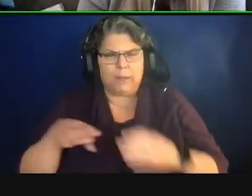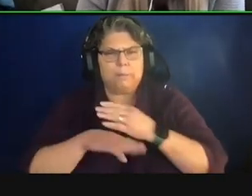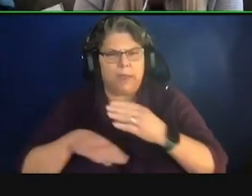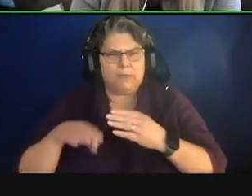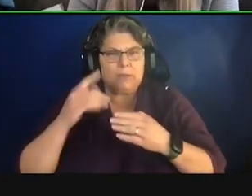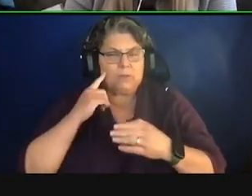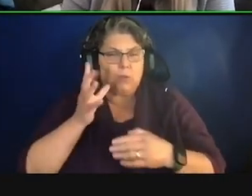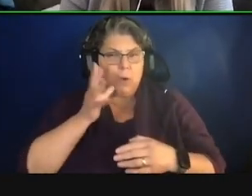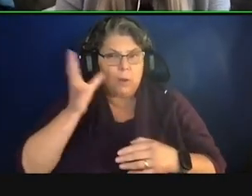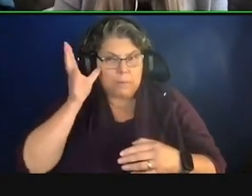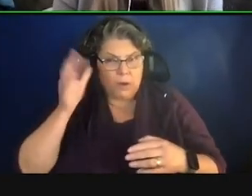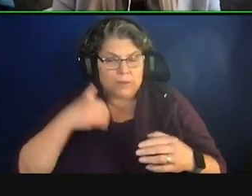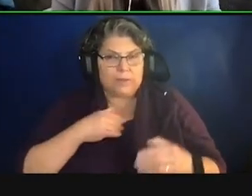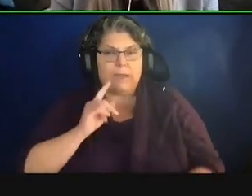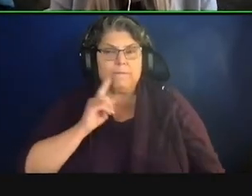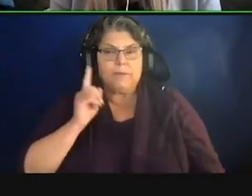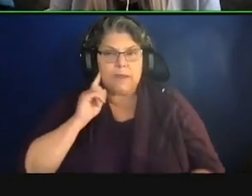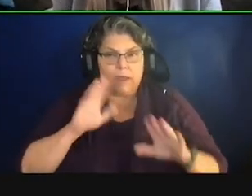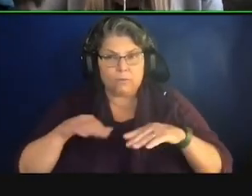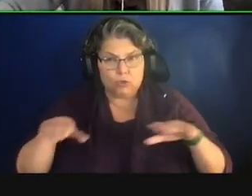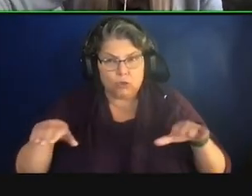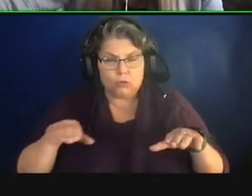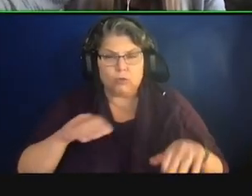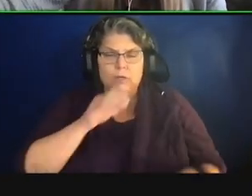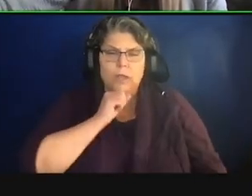ages 3 to 22.